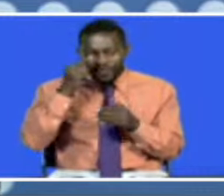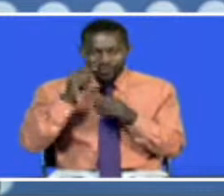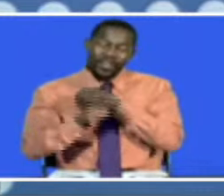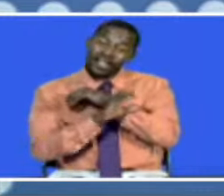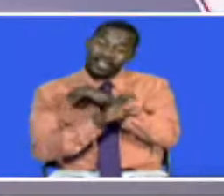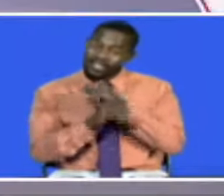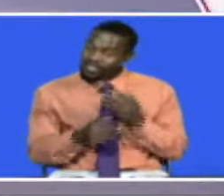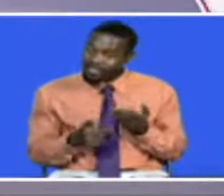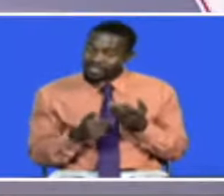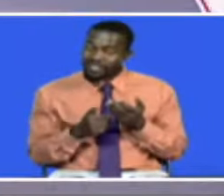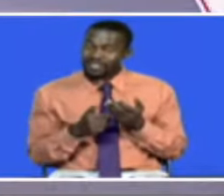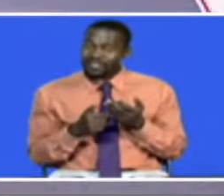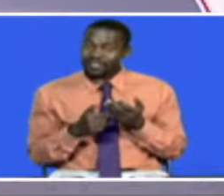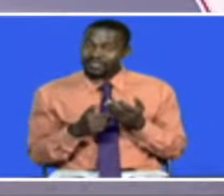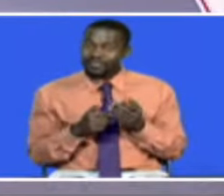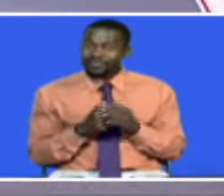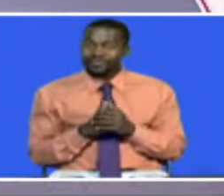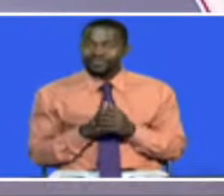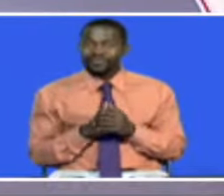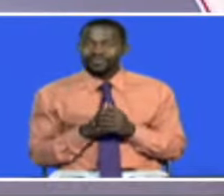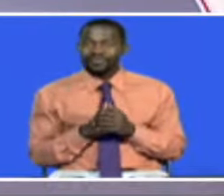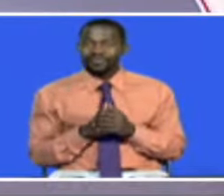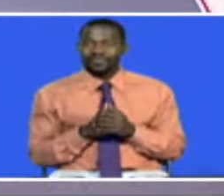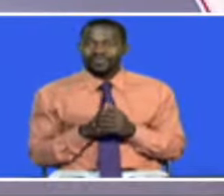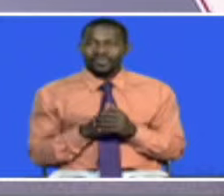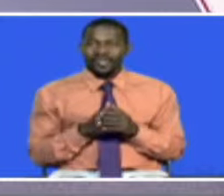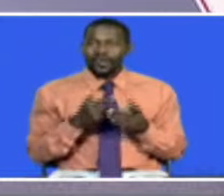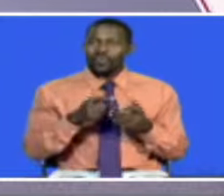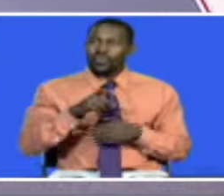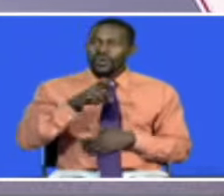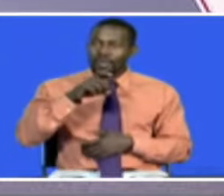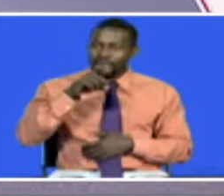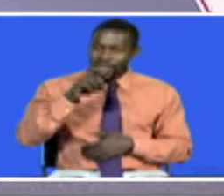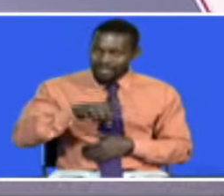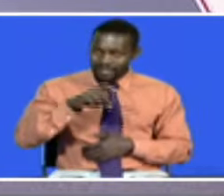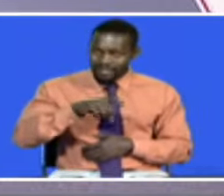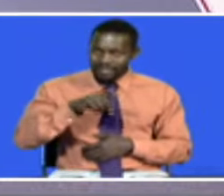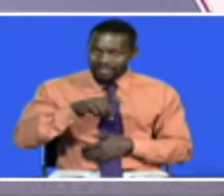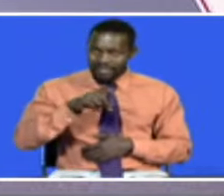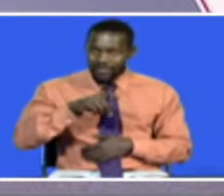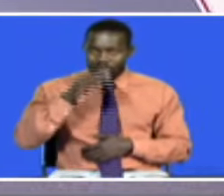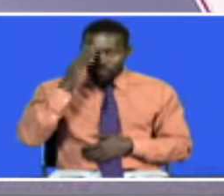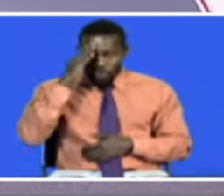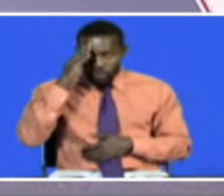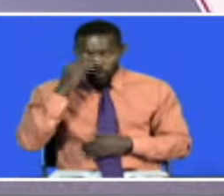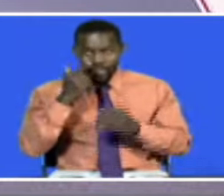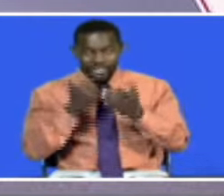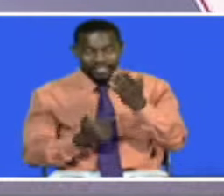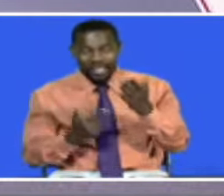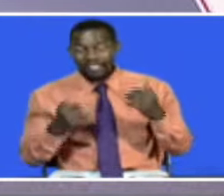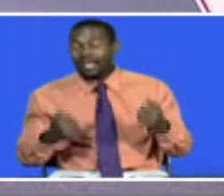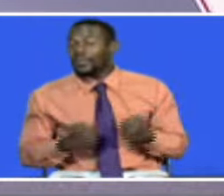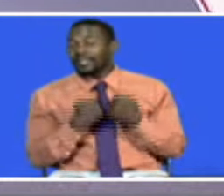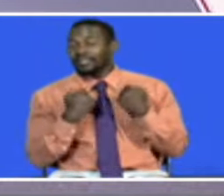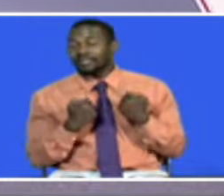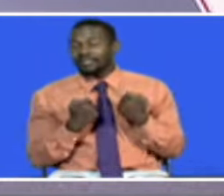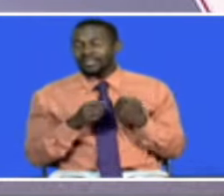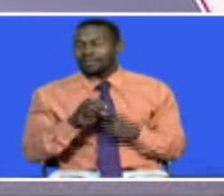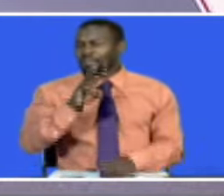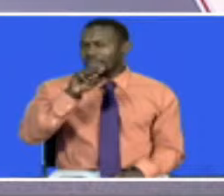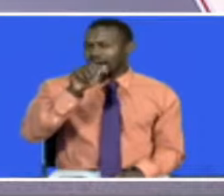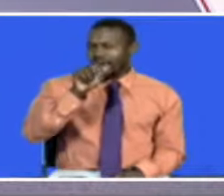can't imagine, because we have to look at this chronologically, how it has happened. Mark, you